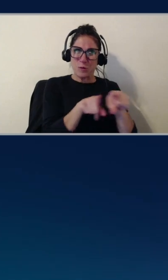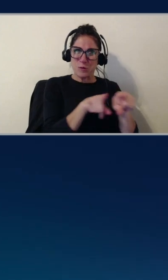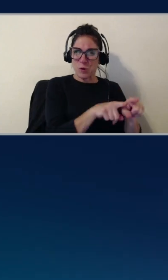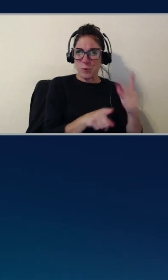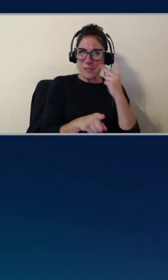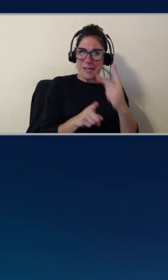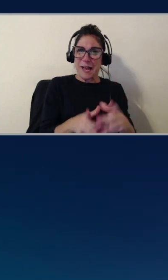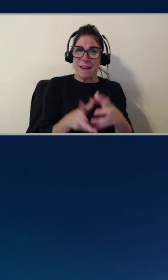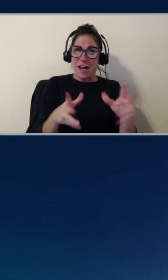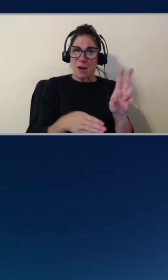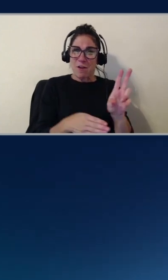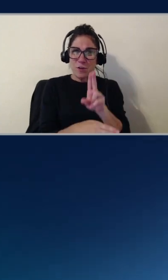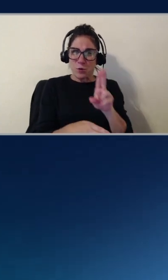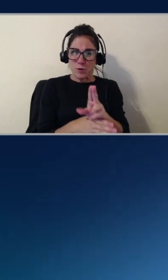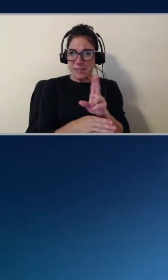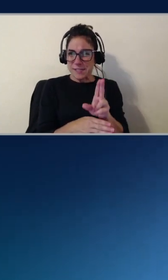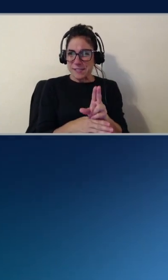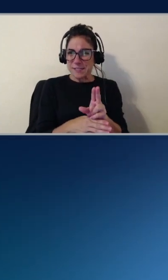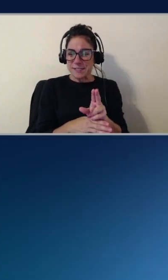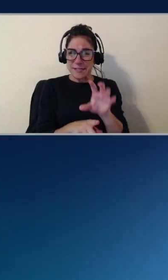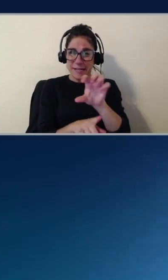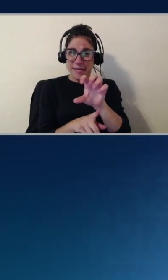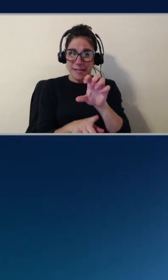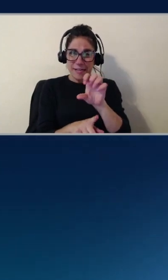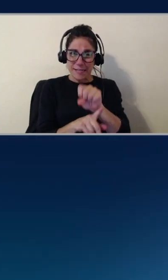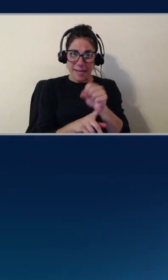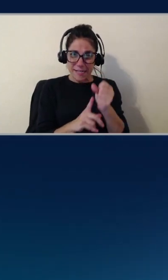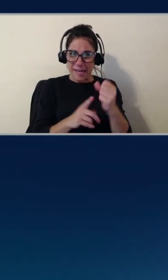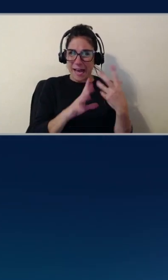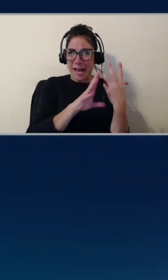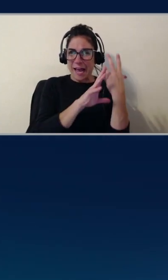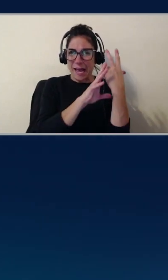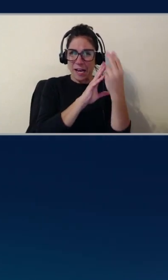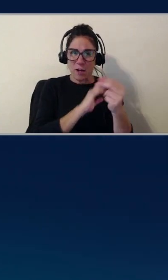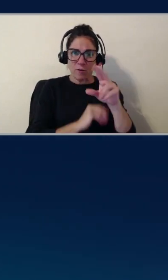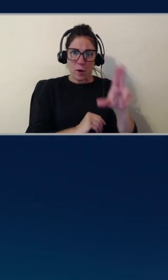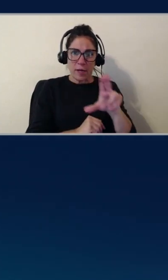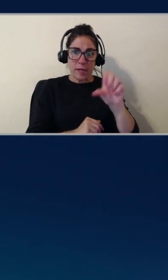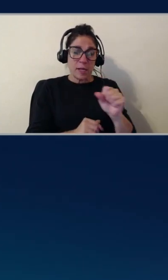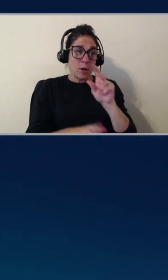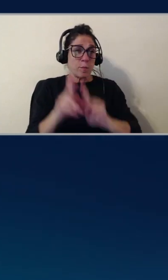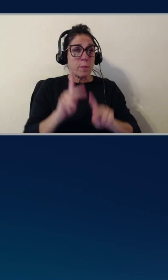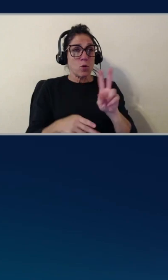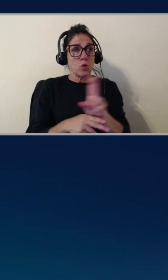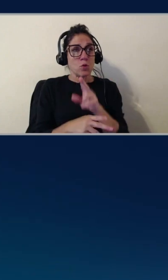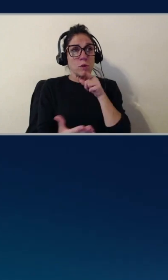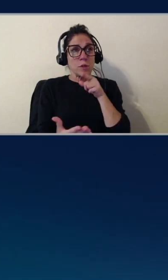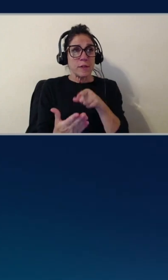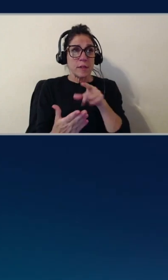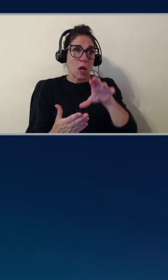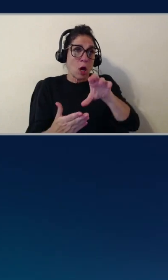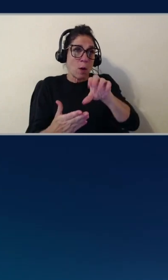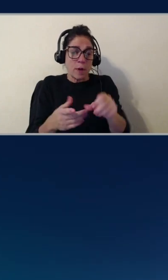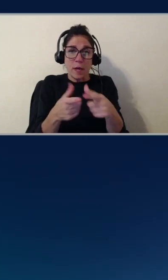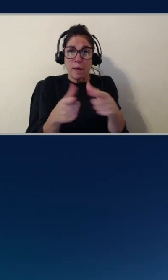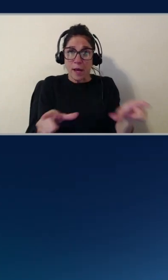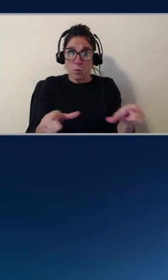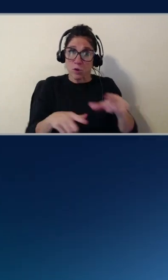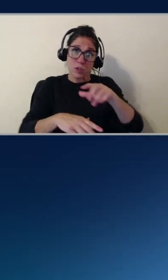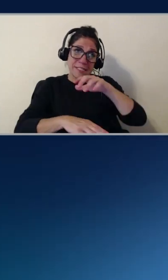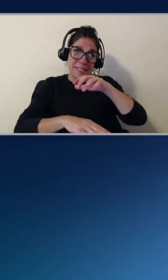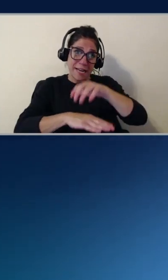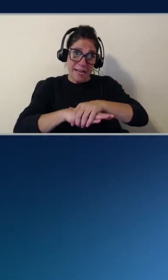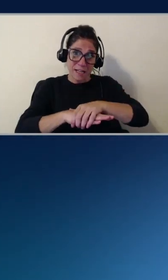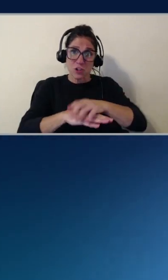use case where, especially outside of the US, people use this as the company language is English, right? Right. To